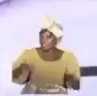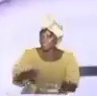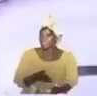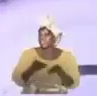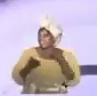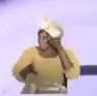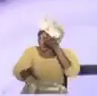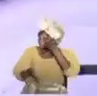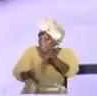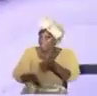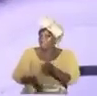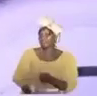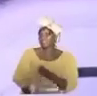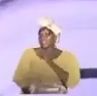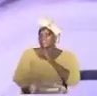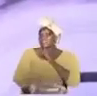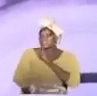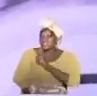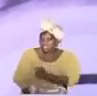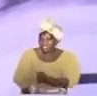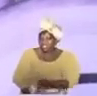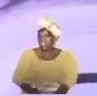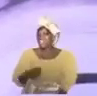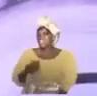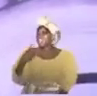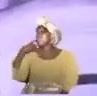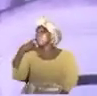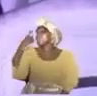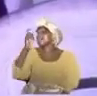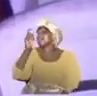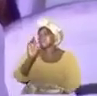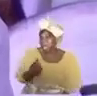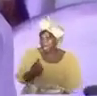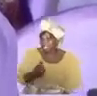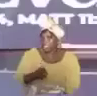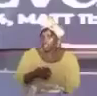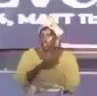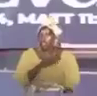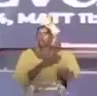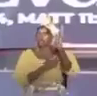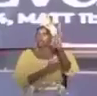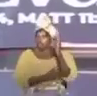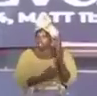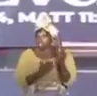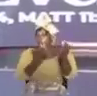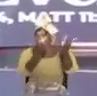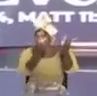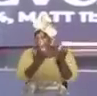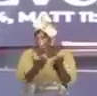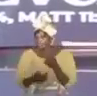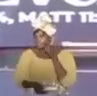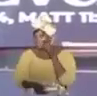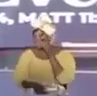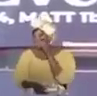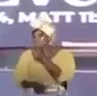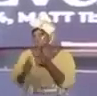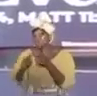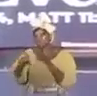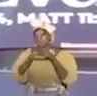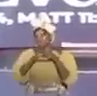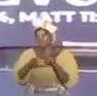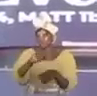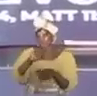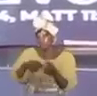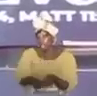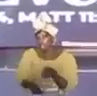is a demand. There is always what God says to do to commit him. When you find